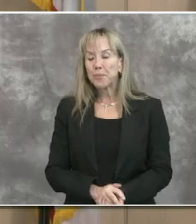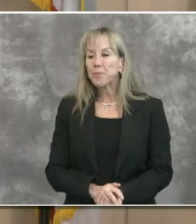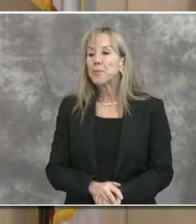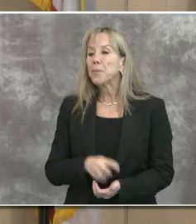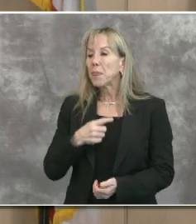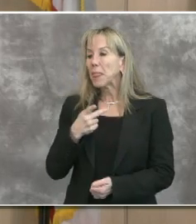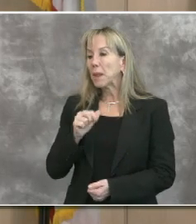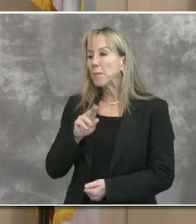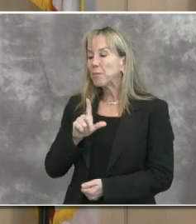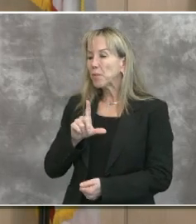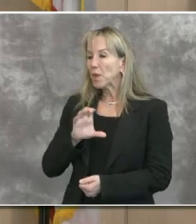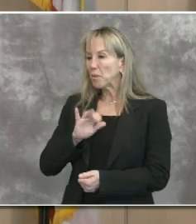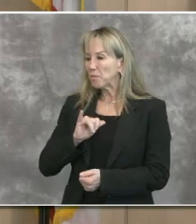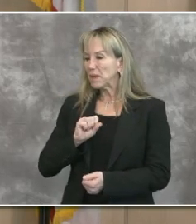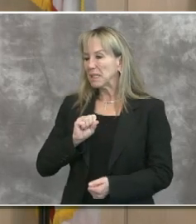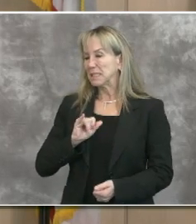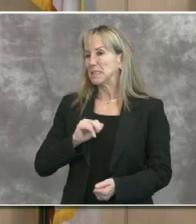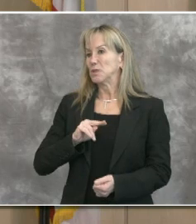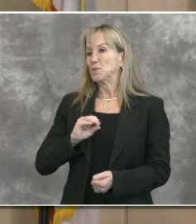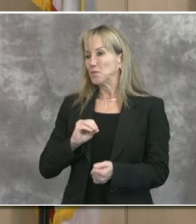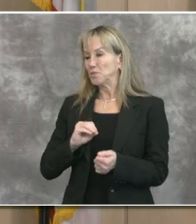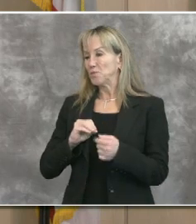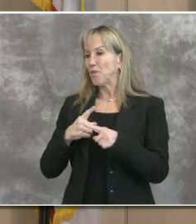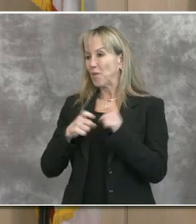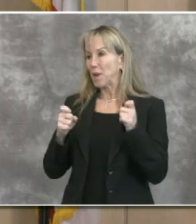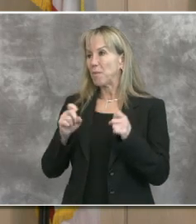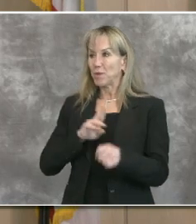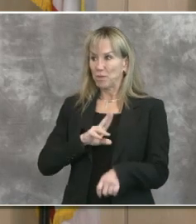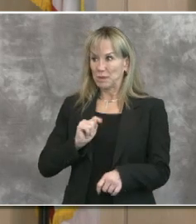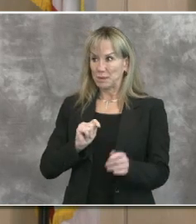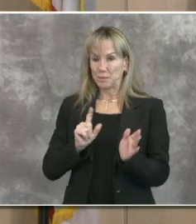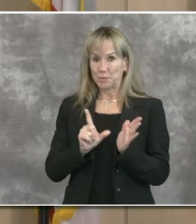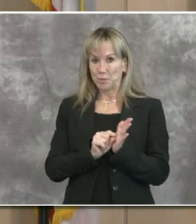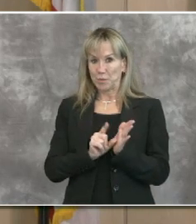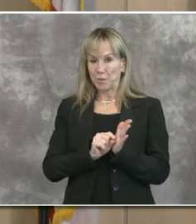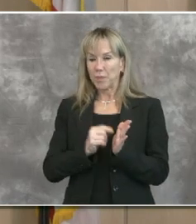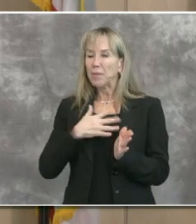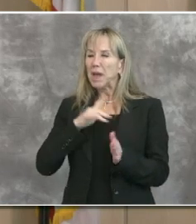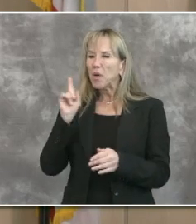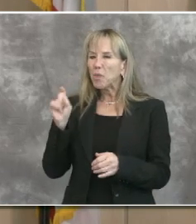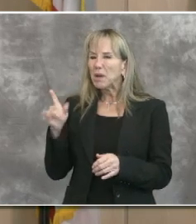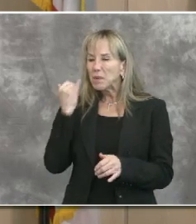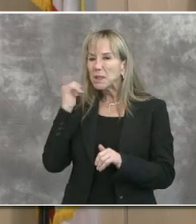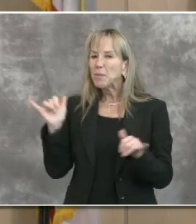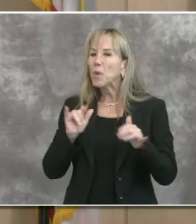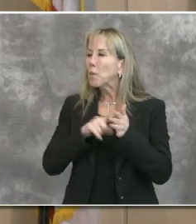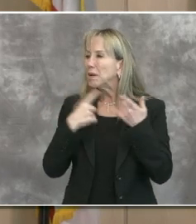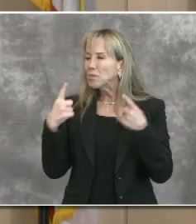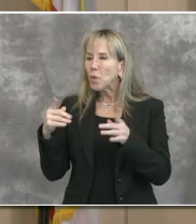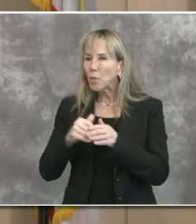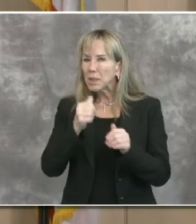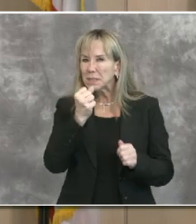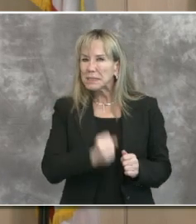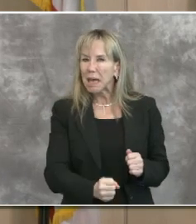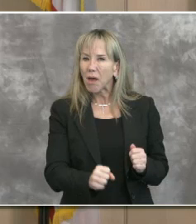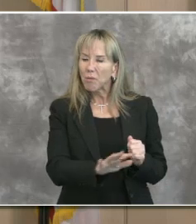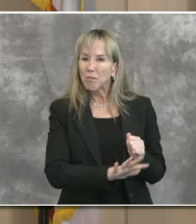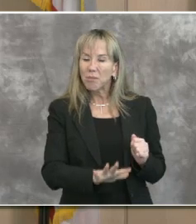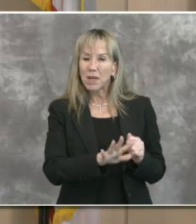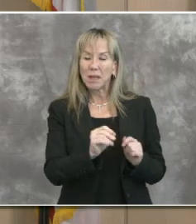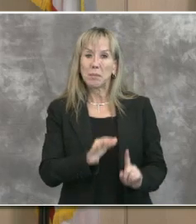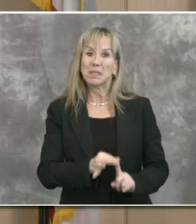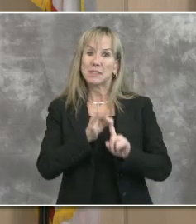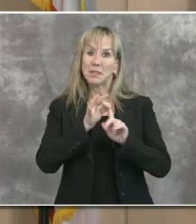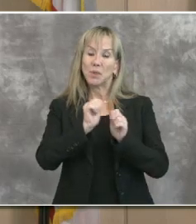Hi, this is Paul Sisson at the Union Tribune. My question was also about what's going on in South Bay and specifically with the